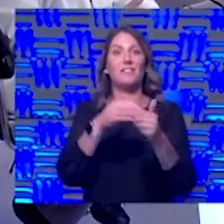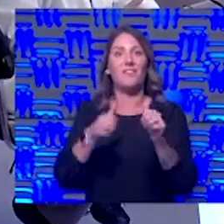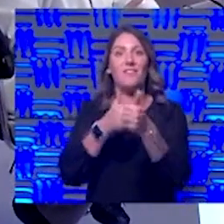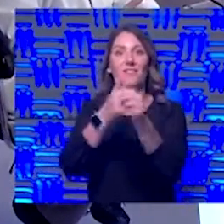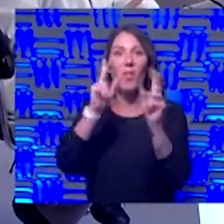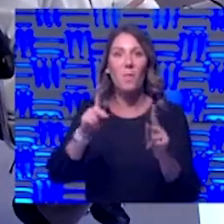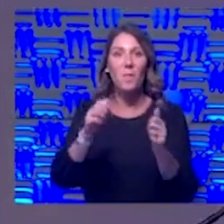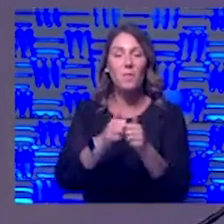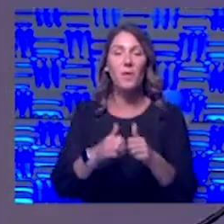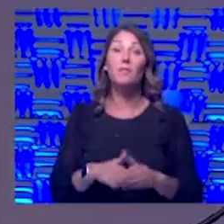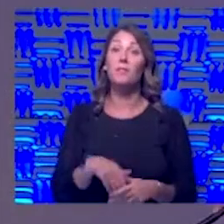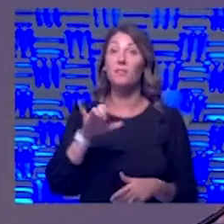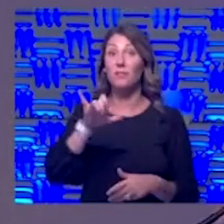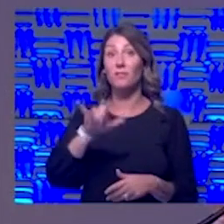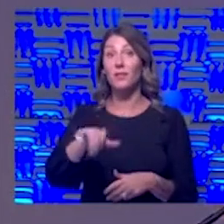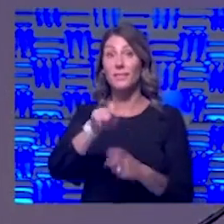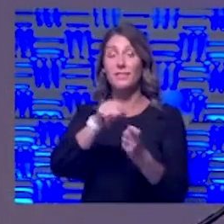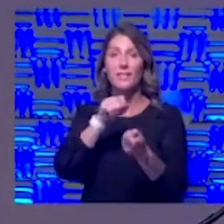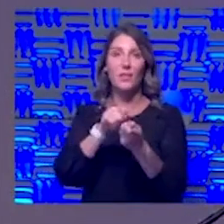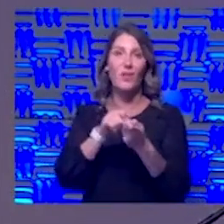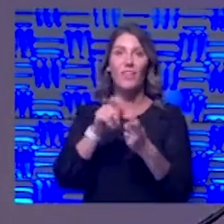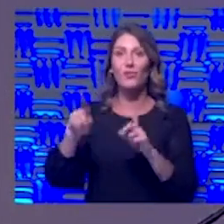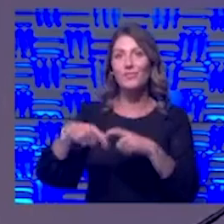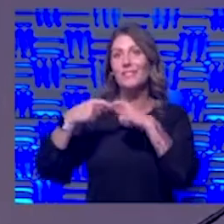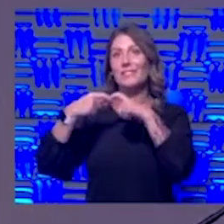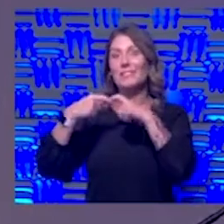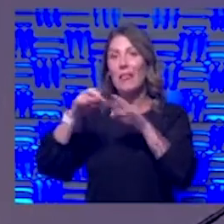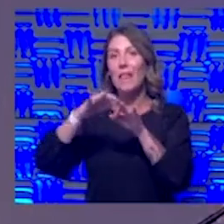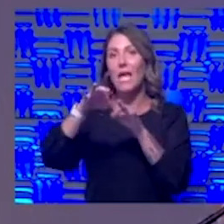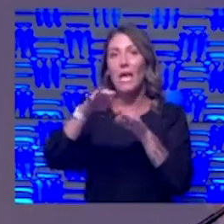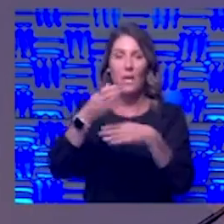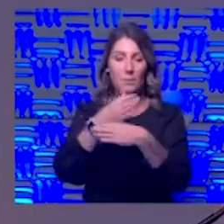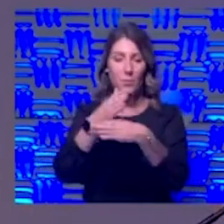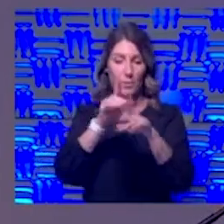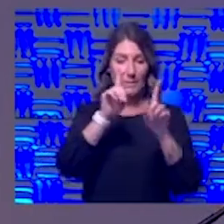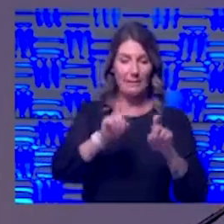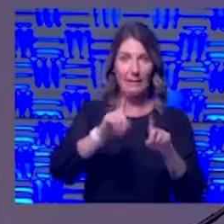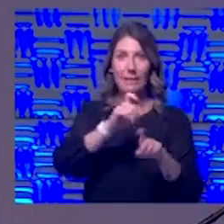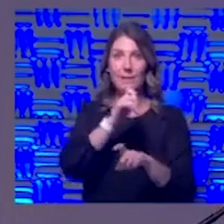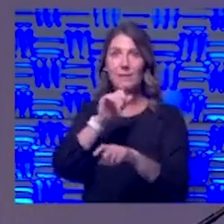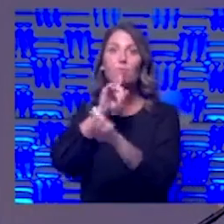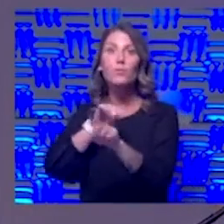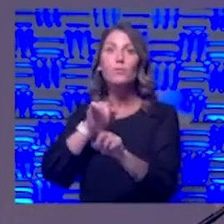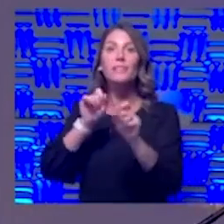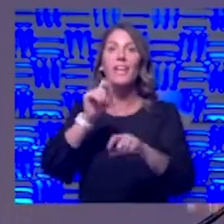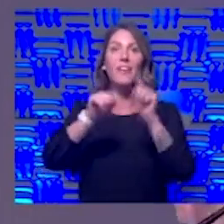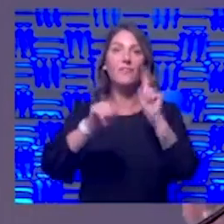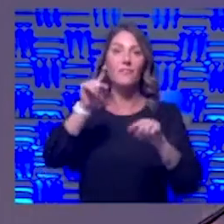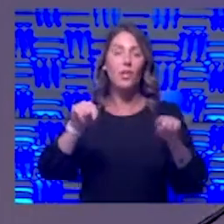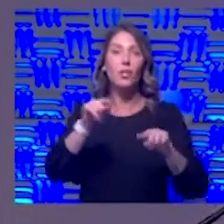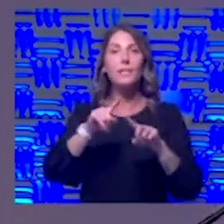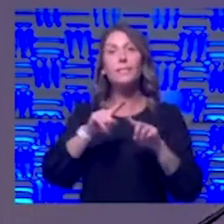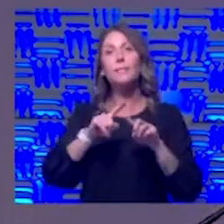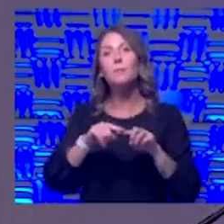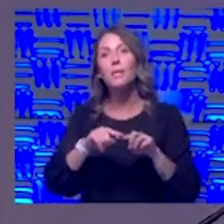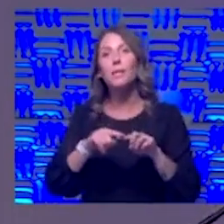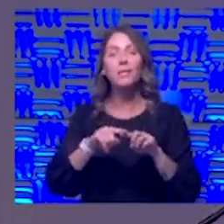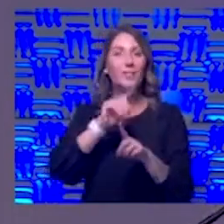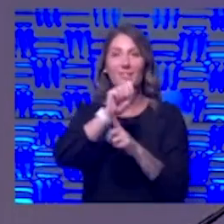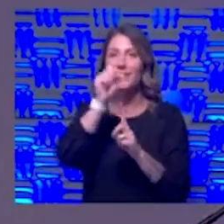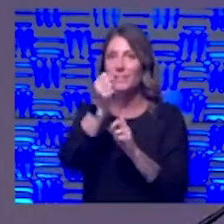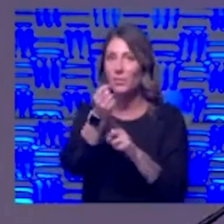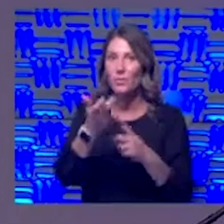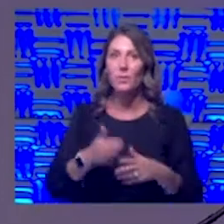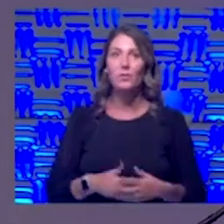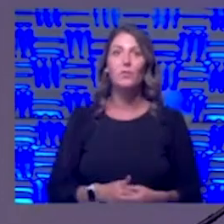right. So right now there's that delay between testing and result, which can vary depending on